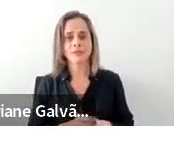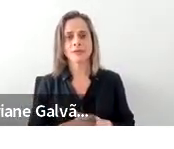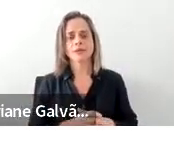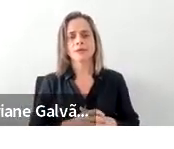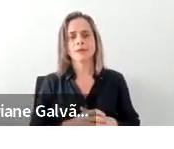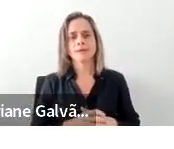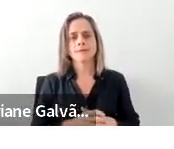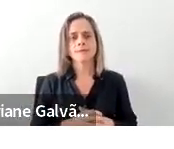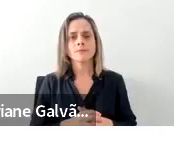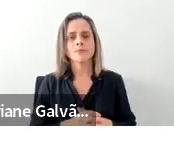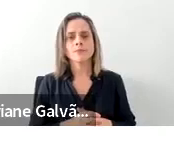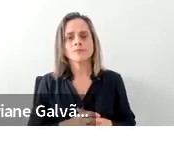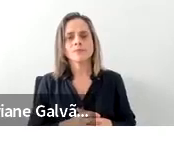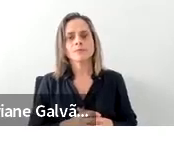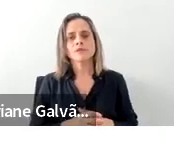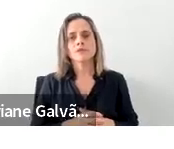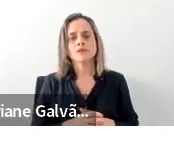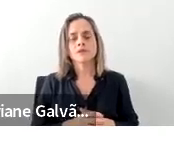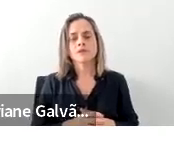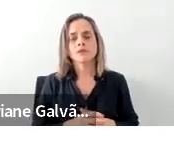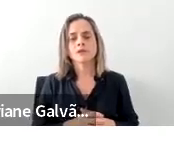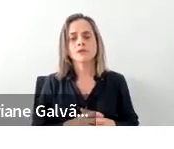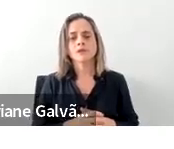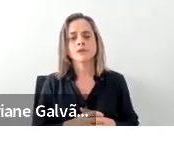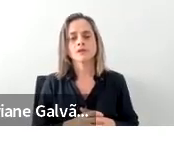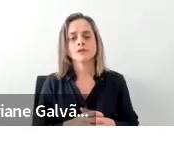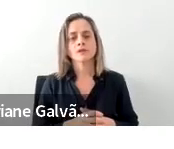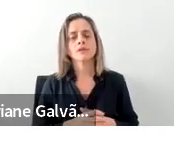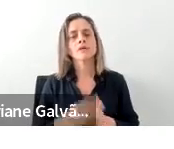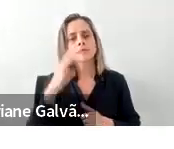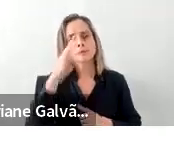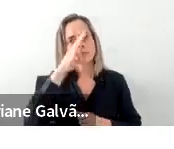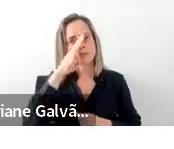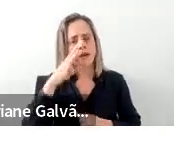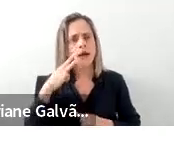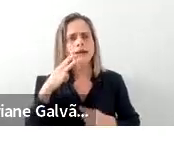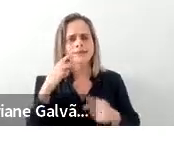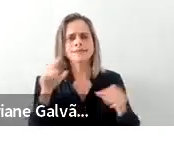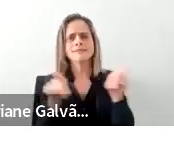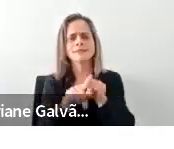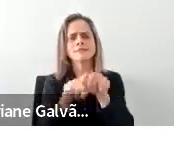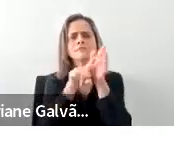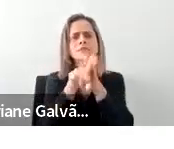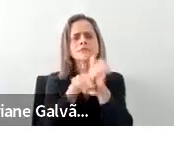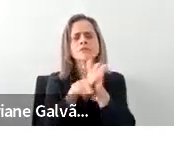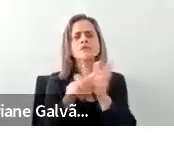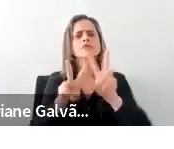social relations take the forms of things. And that's why the system is out of control.